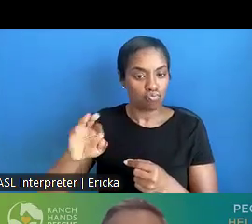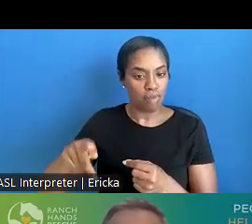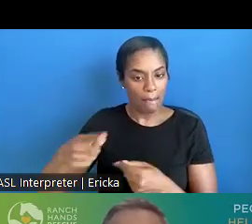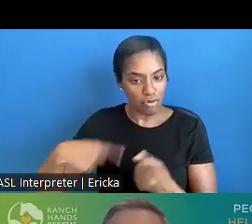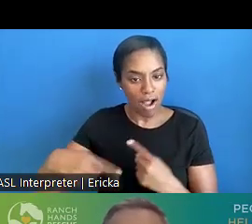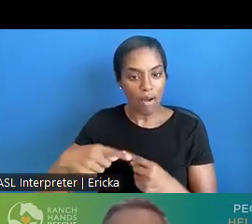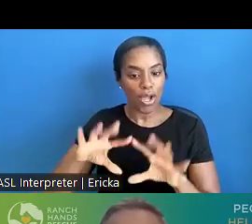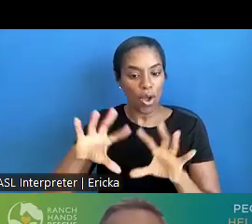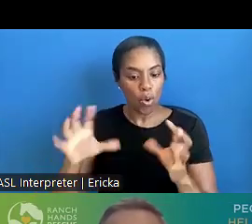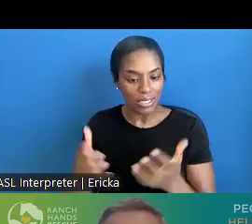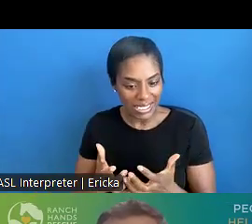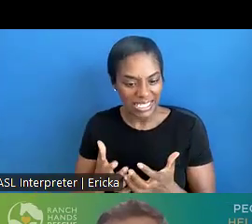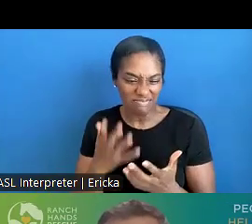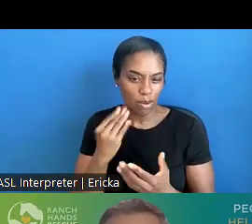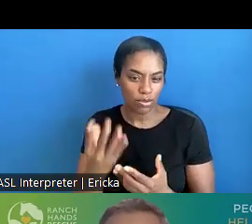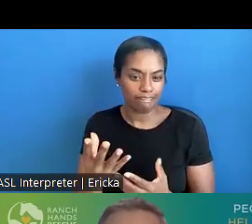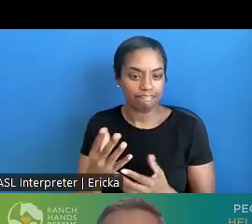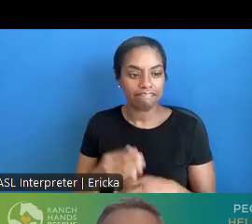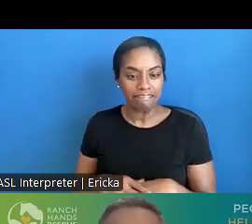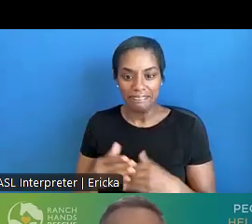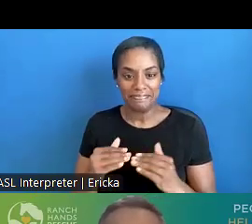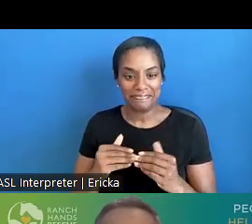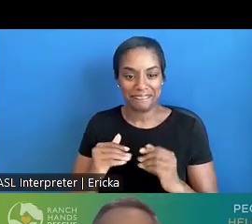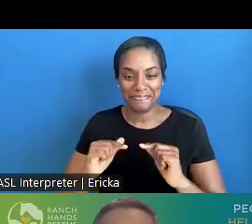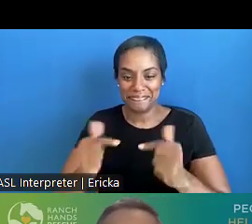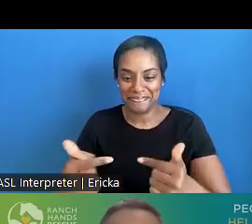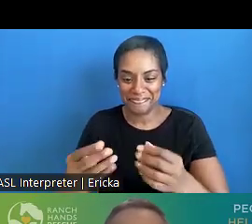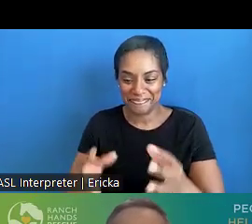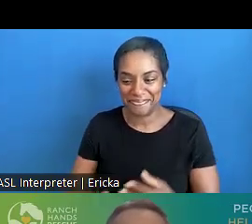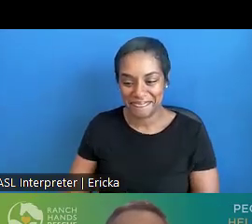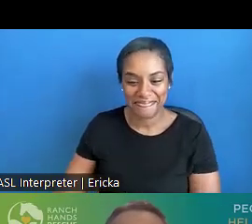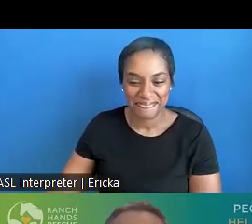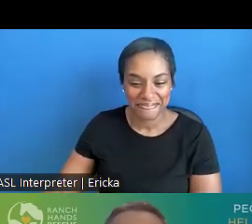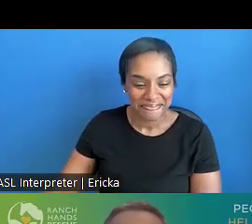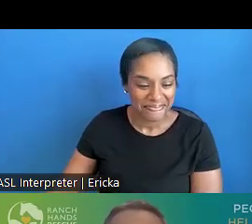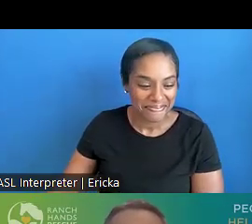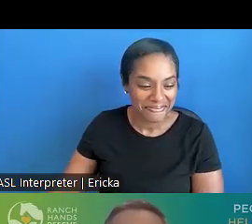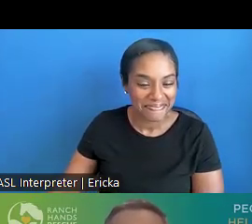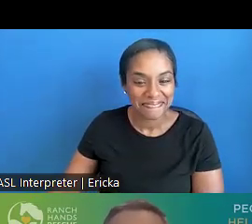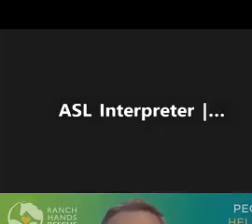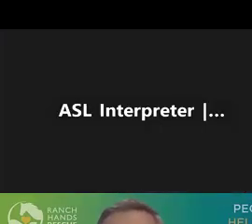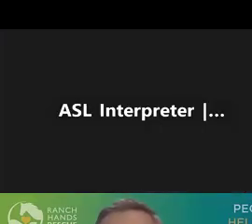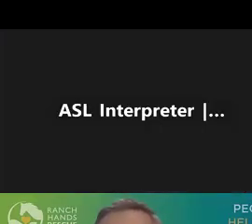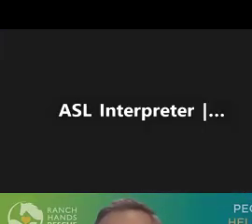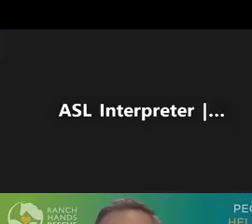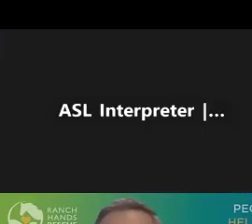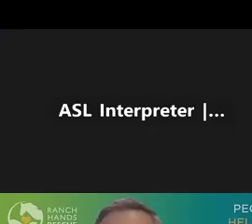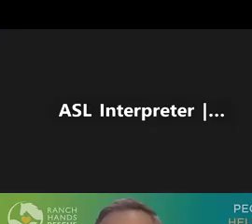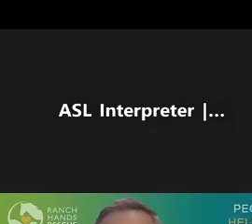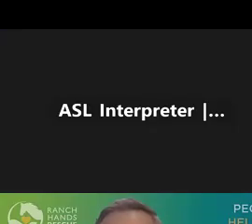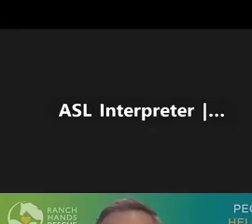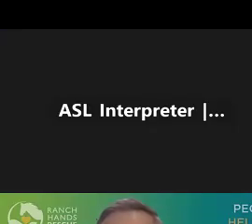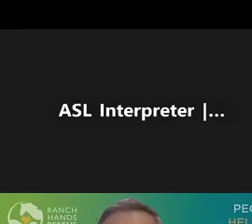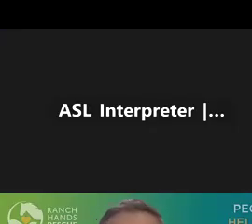is the total informed consent. I'll go to the next slide while I'm talking about it. Um, Total informed consent is